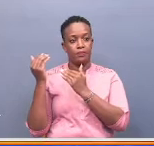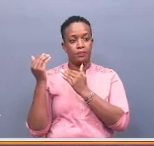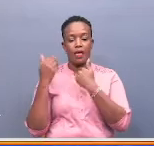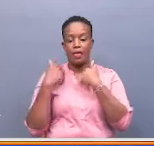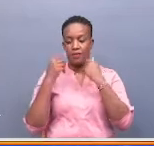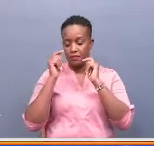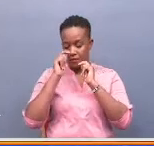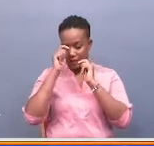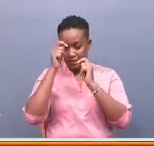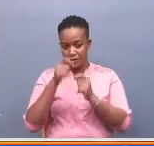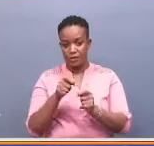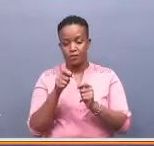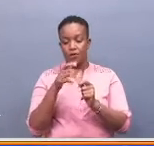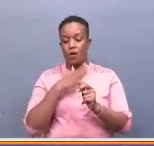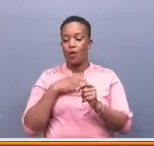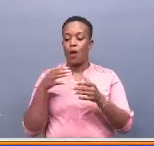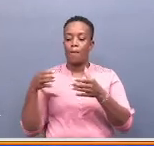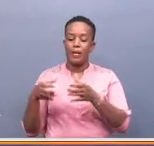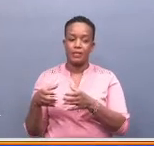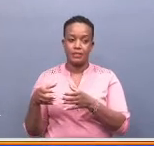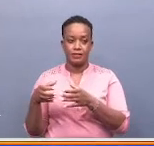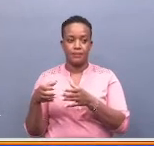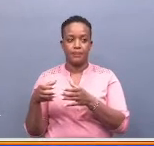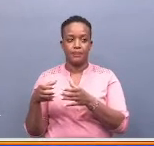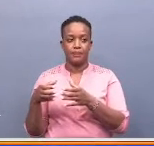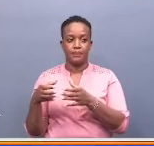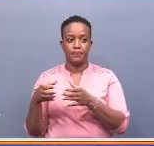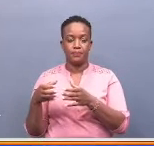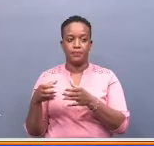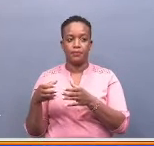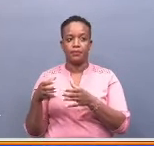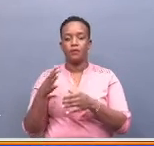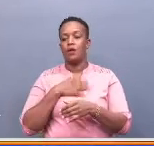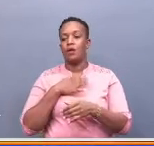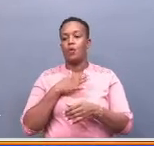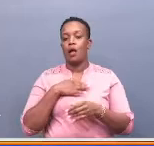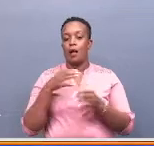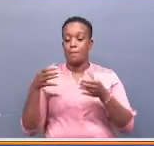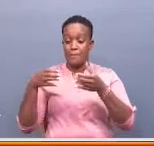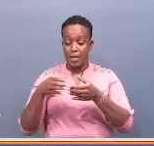respect for our party, for our party leader.